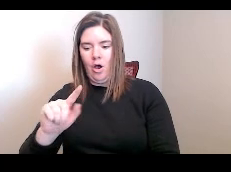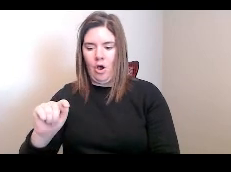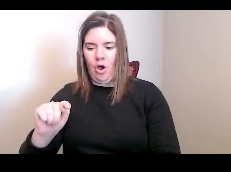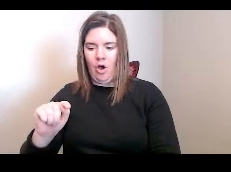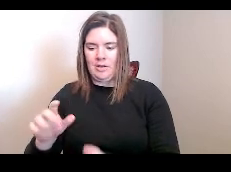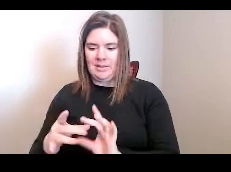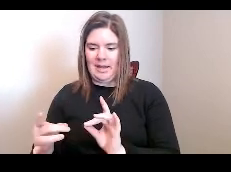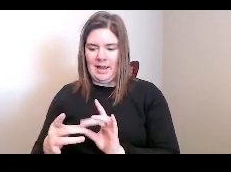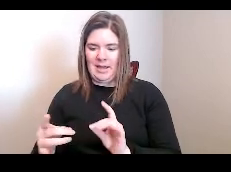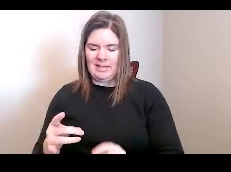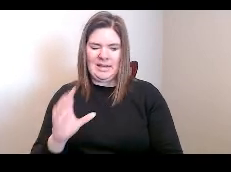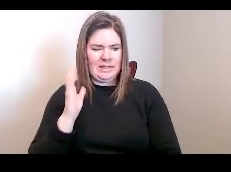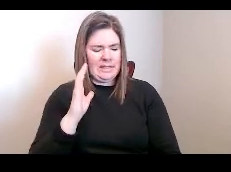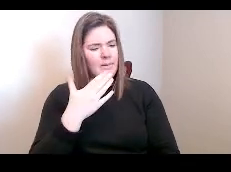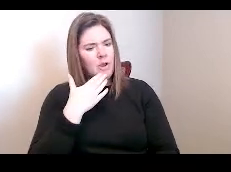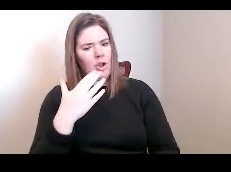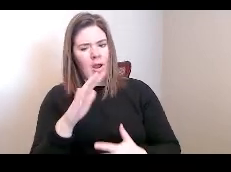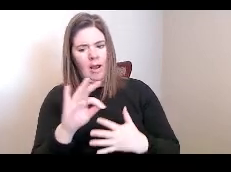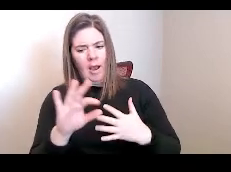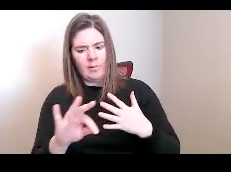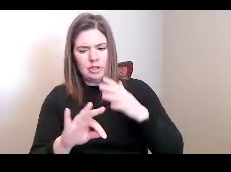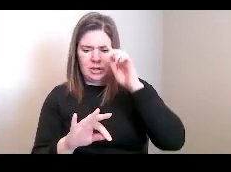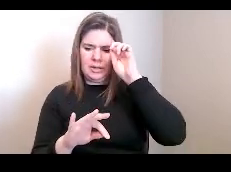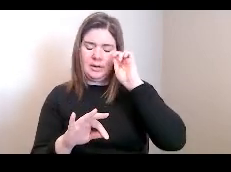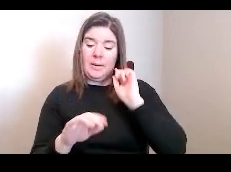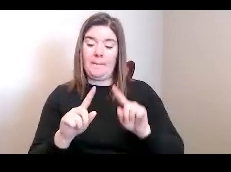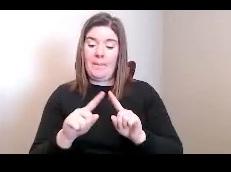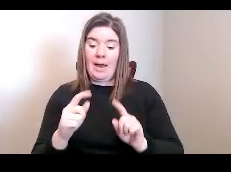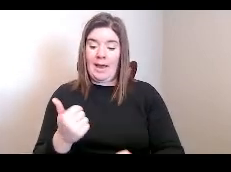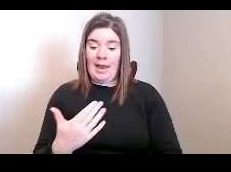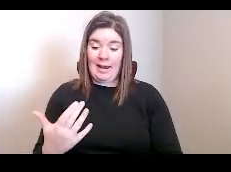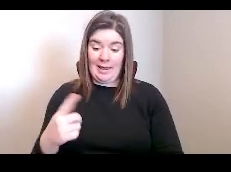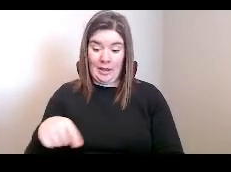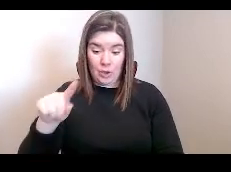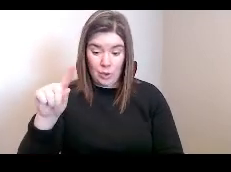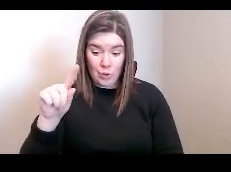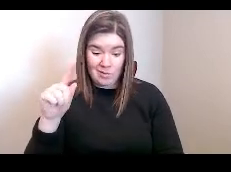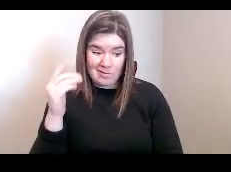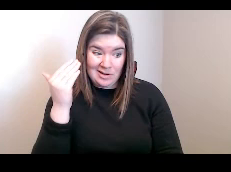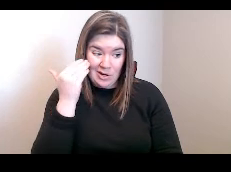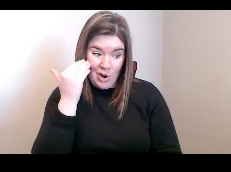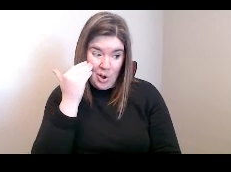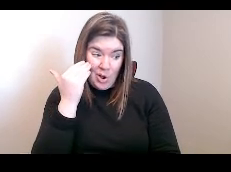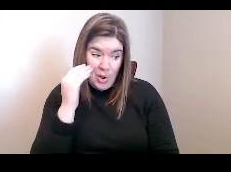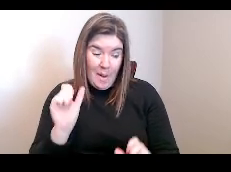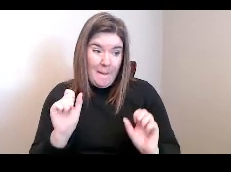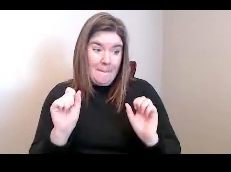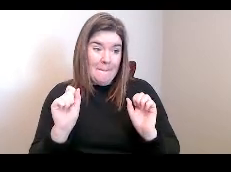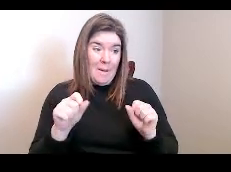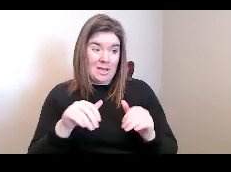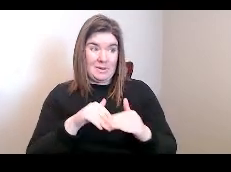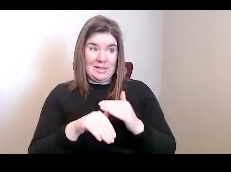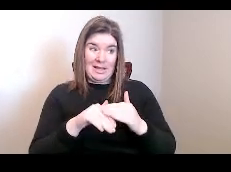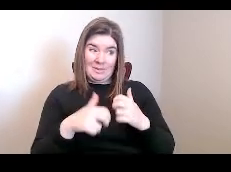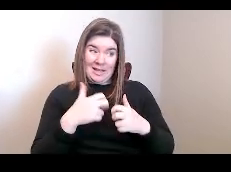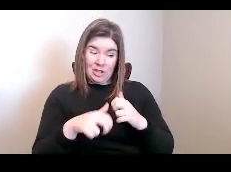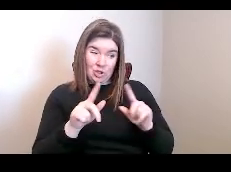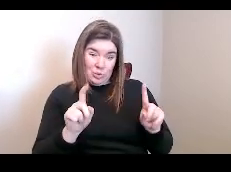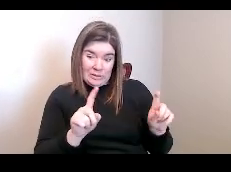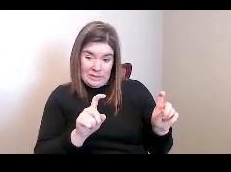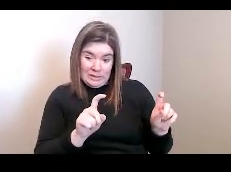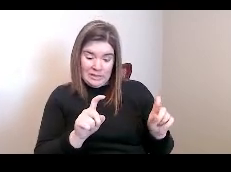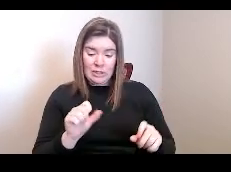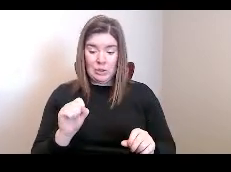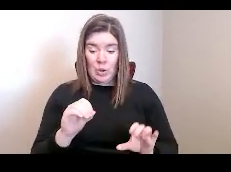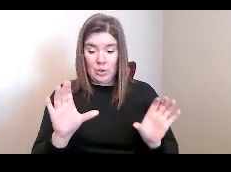a viable option, but anything that could pose an accessibility issue. So would doing it